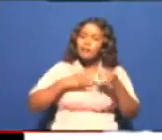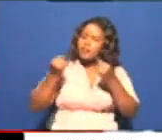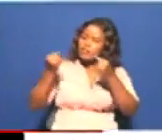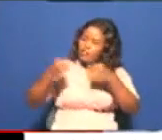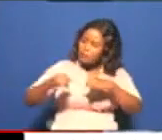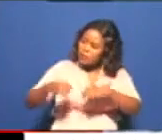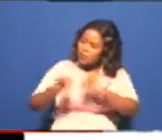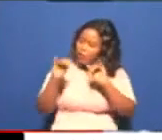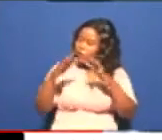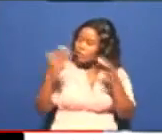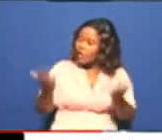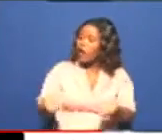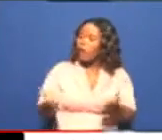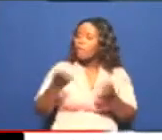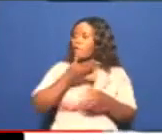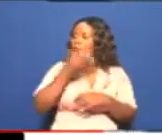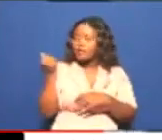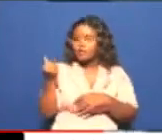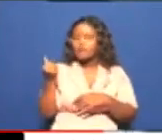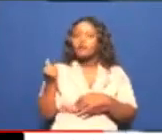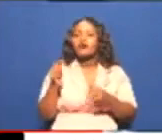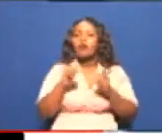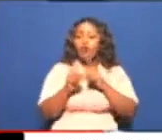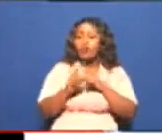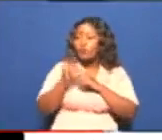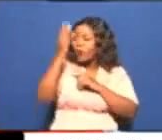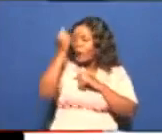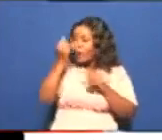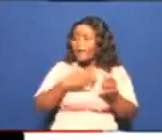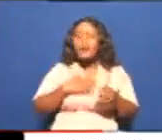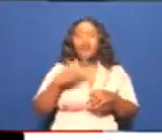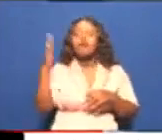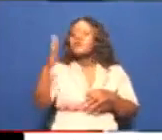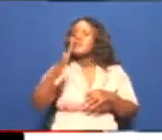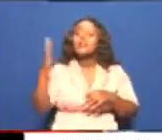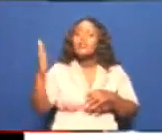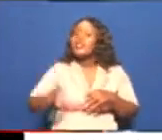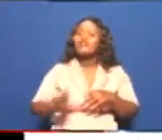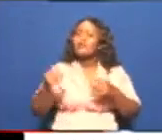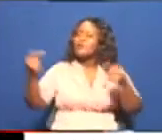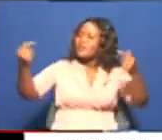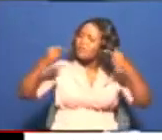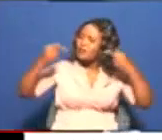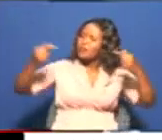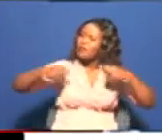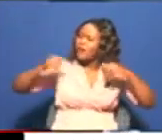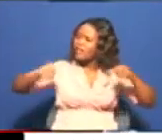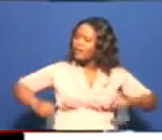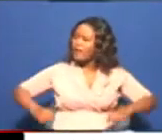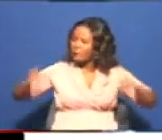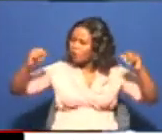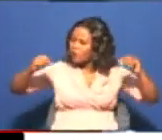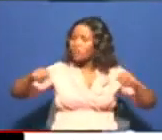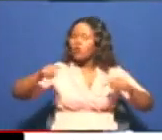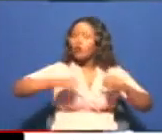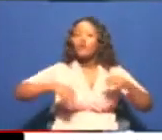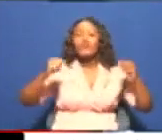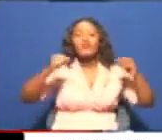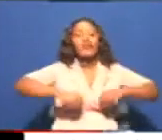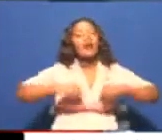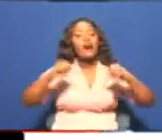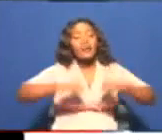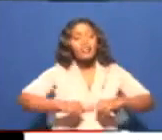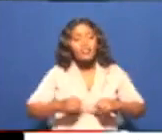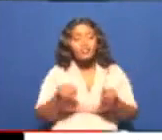way I know how. And that's why I've never been reprimanded by my boss. So we are agreed kwamba tufika pale tutaweka pesa